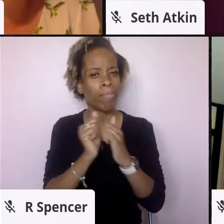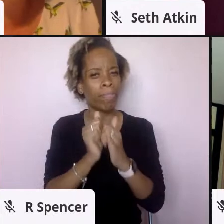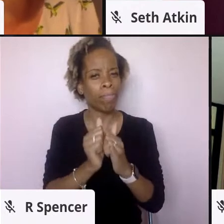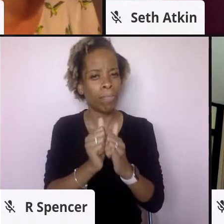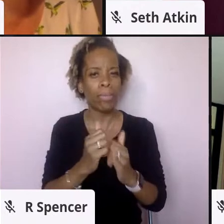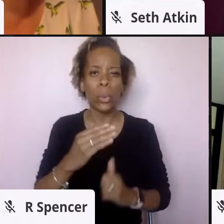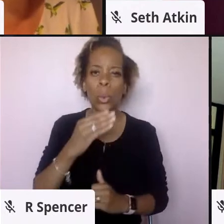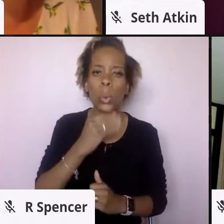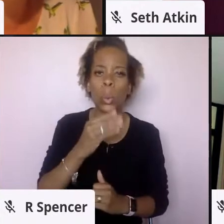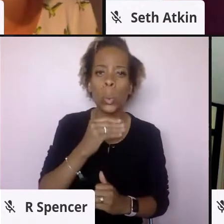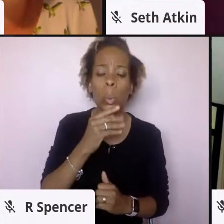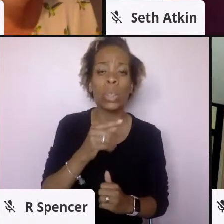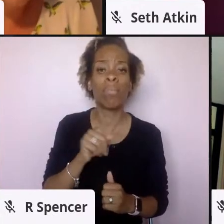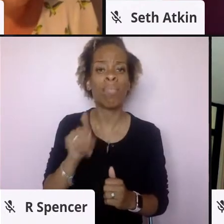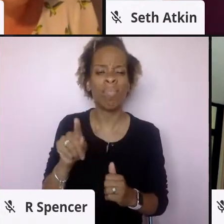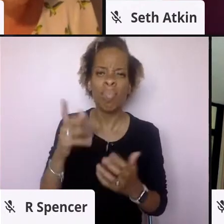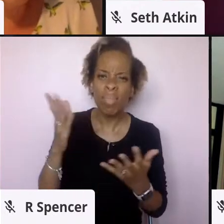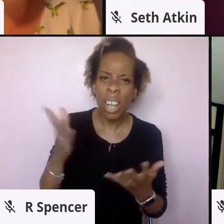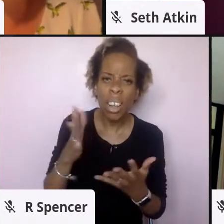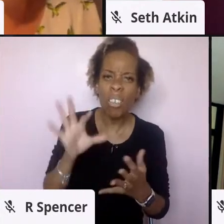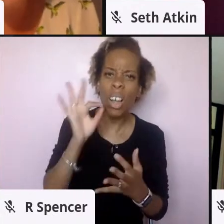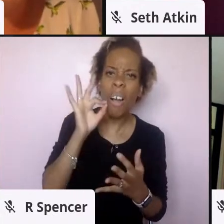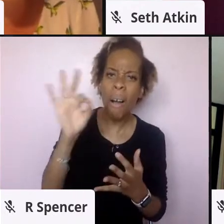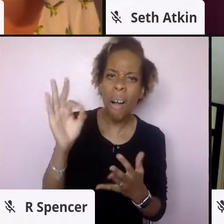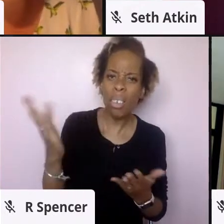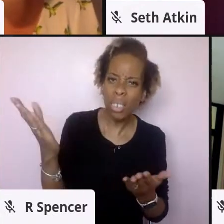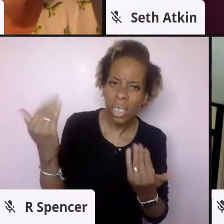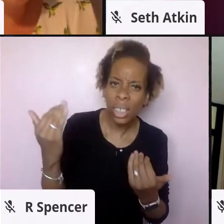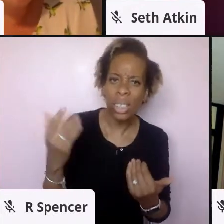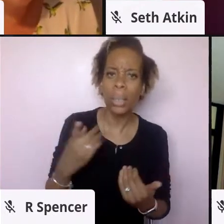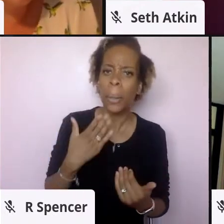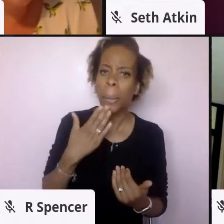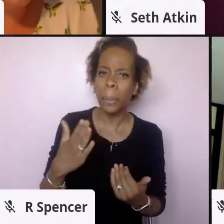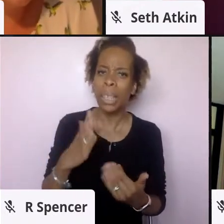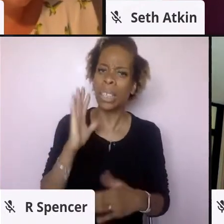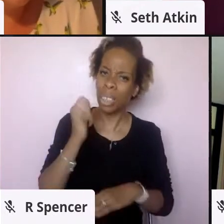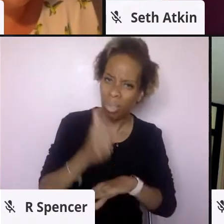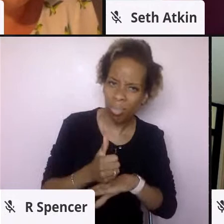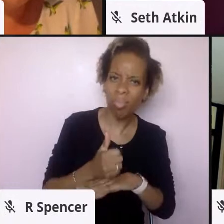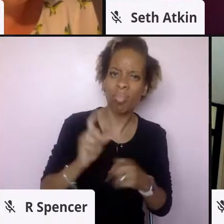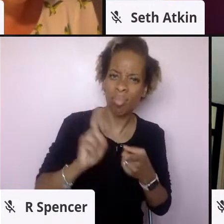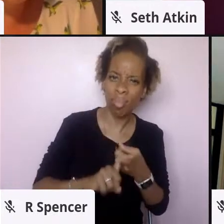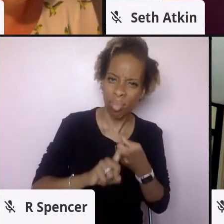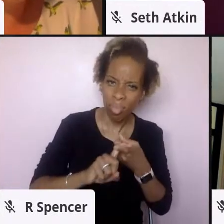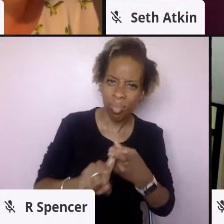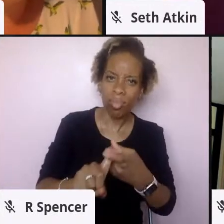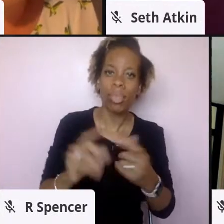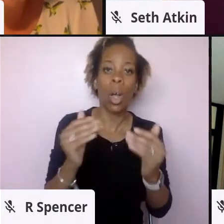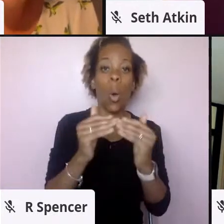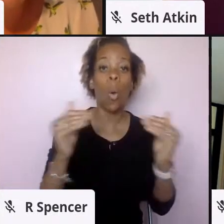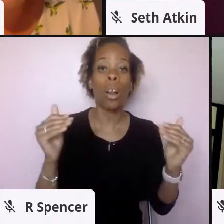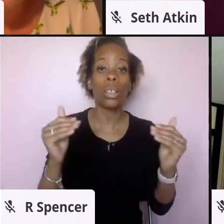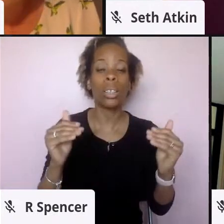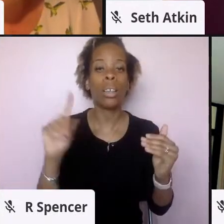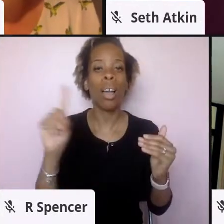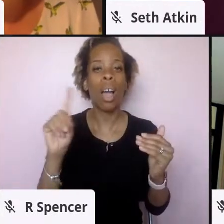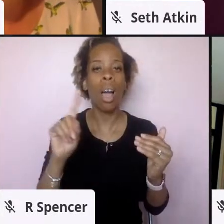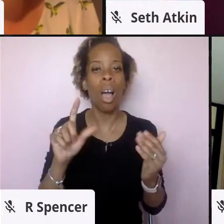and encourage employers to further embed equality within what they're doing is around charter